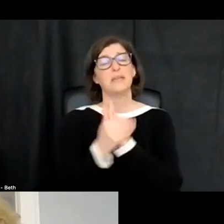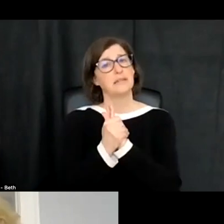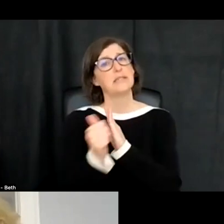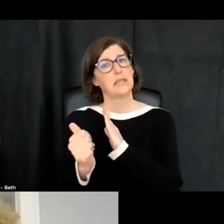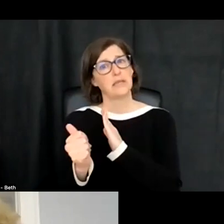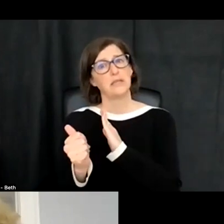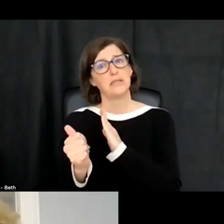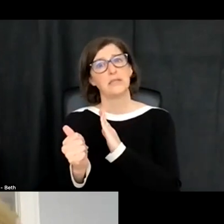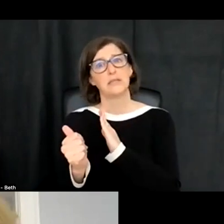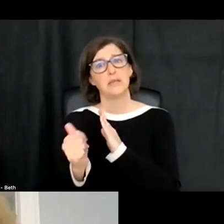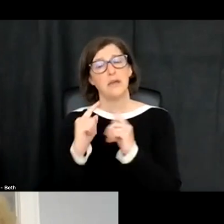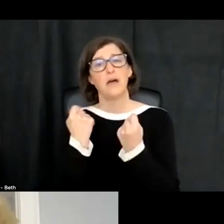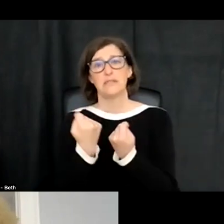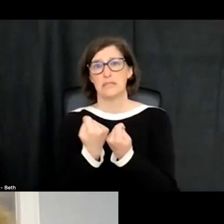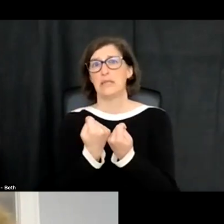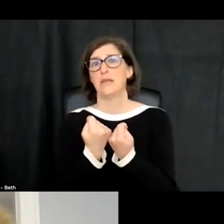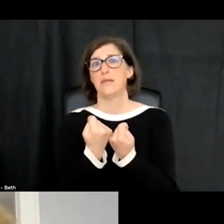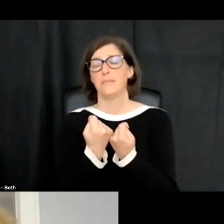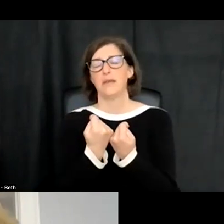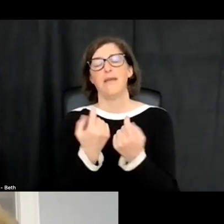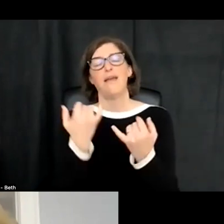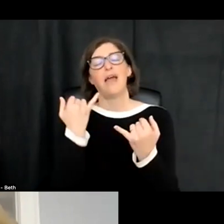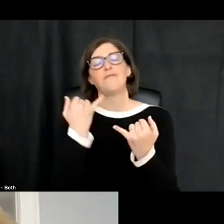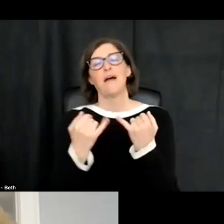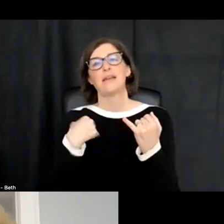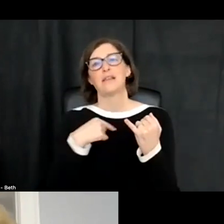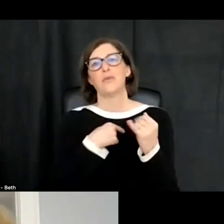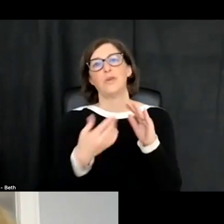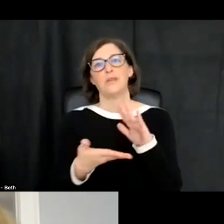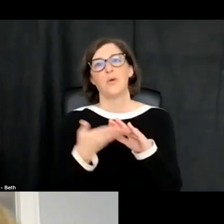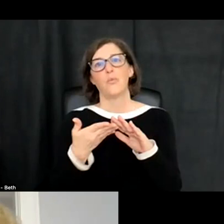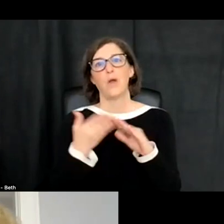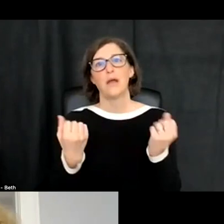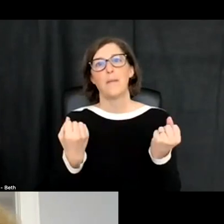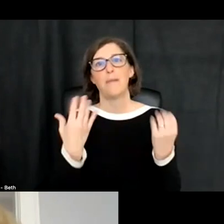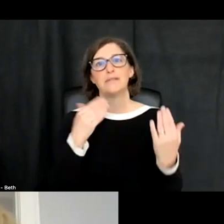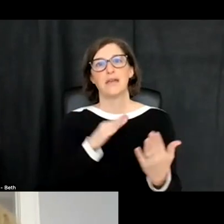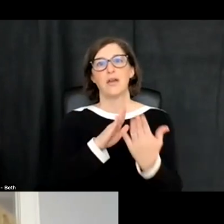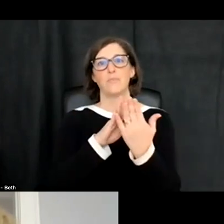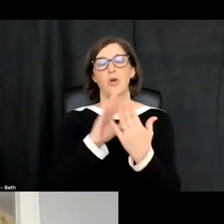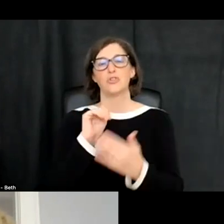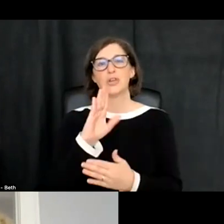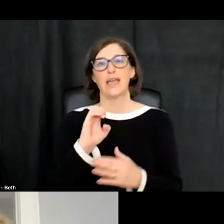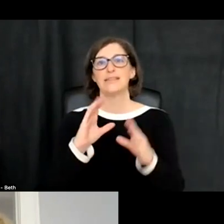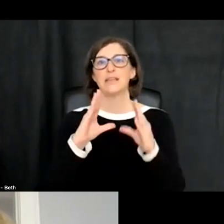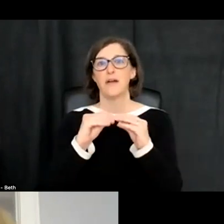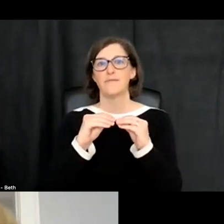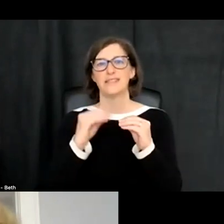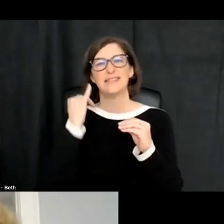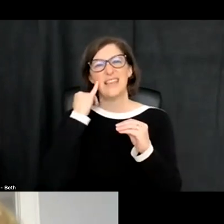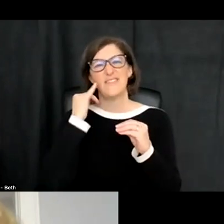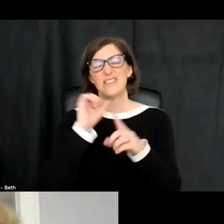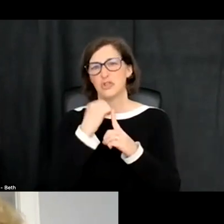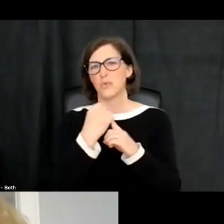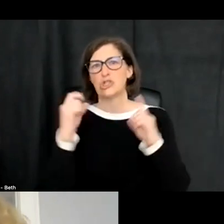the teams. And then finally, we conduct multidisciplinary case conferences with complex cases, so that